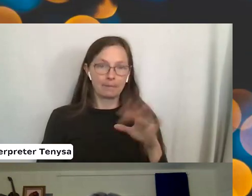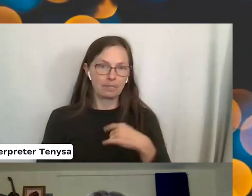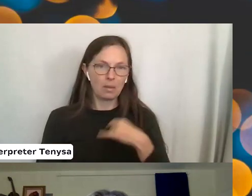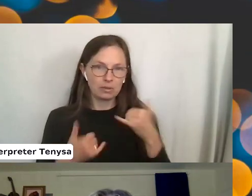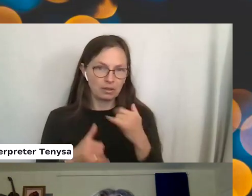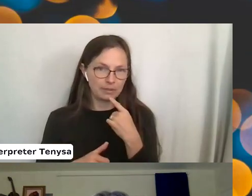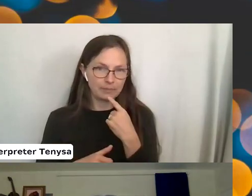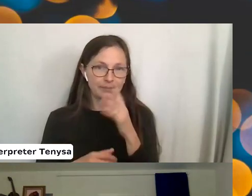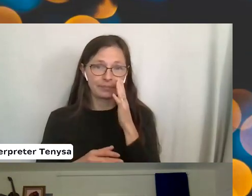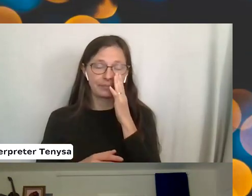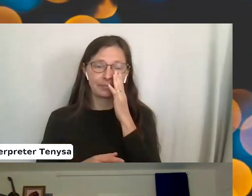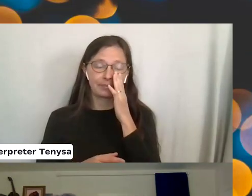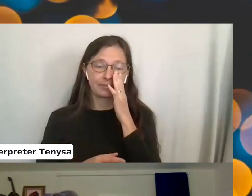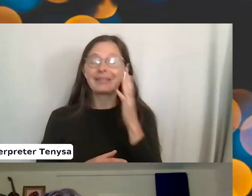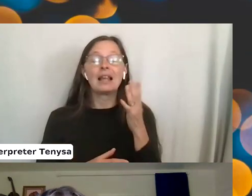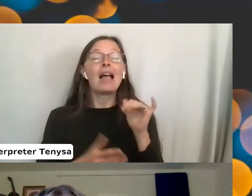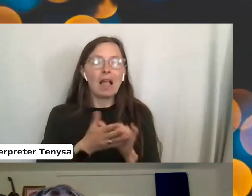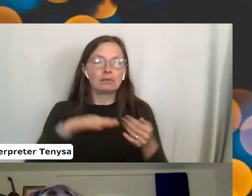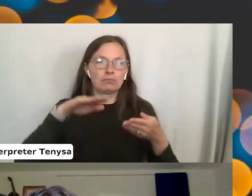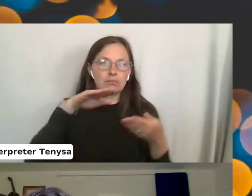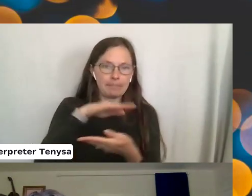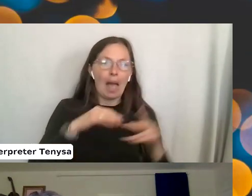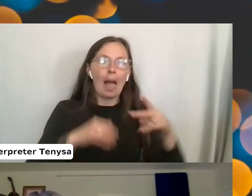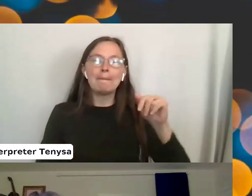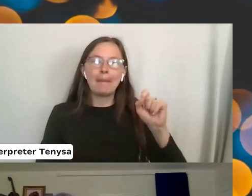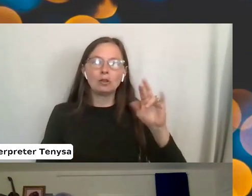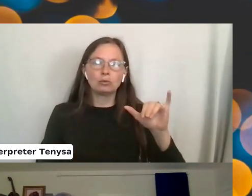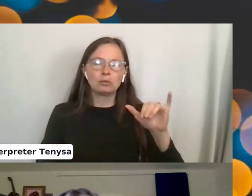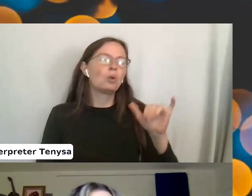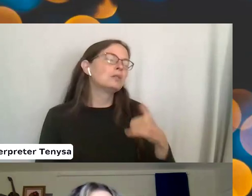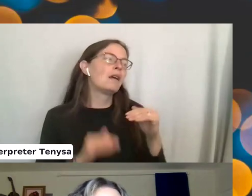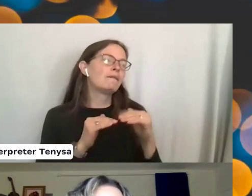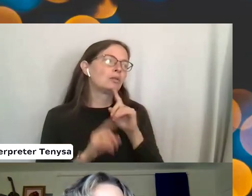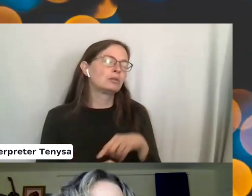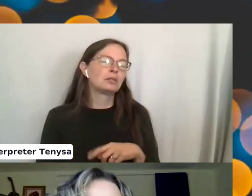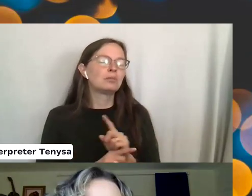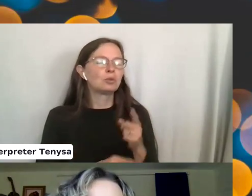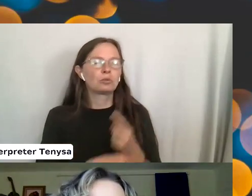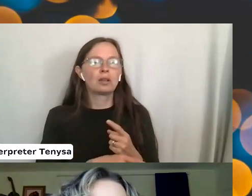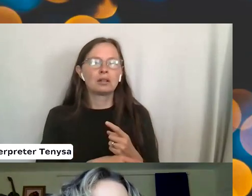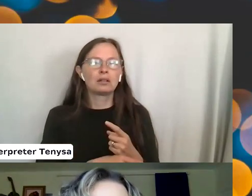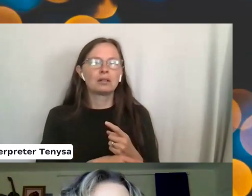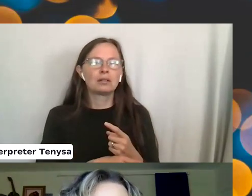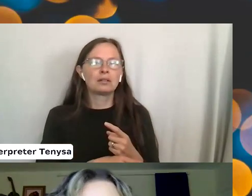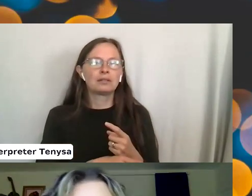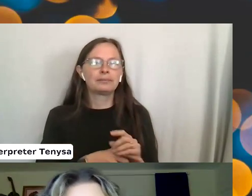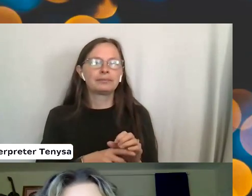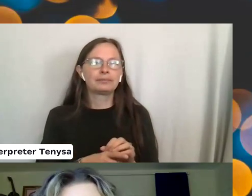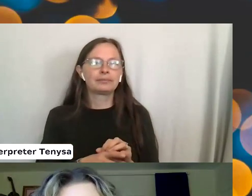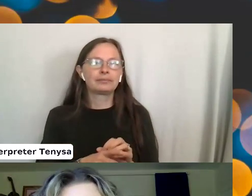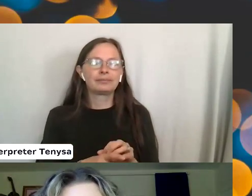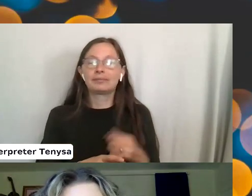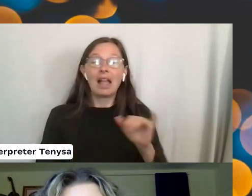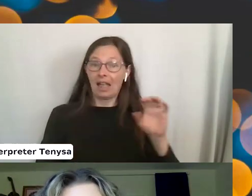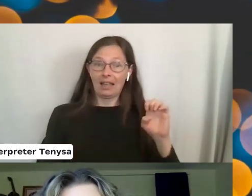saying pastry. Okay. That's a fair answer. Pastry, You're because so right, now though. we're You guys into should like, burn me in the streets for this. is an